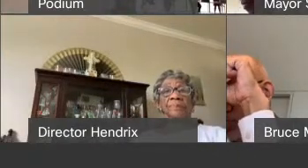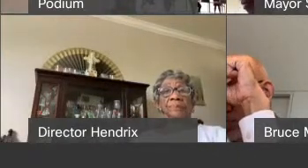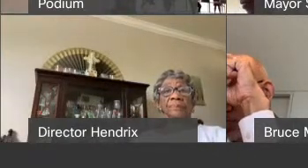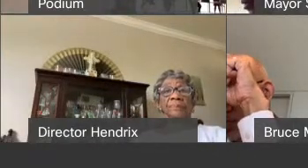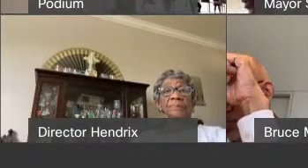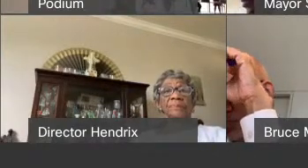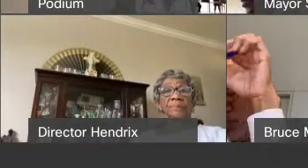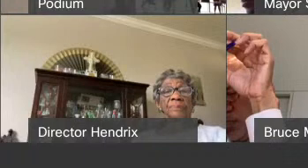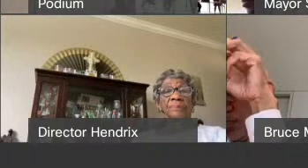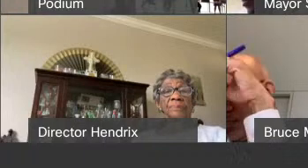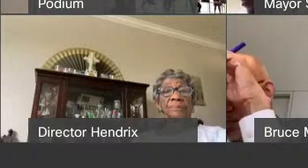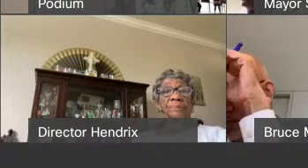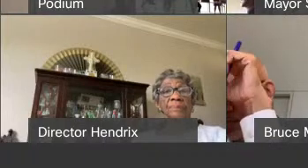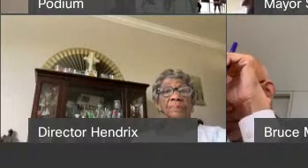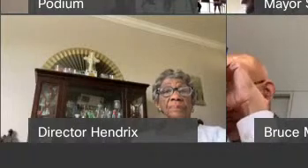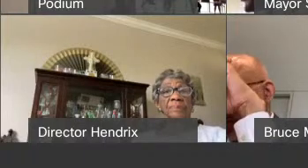Phillips.